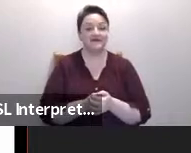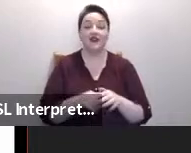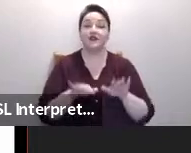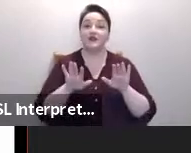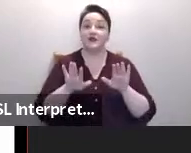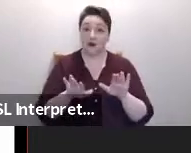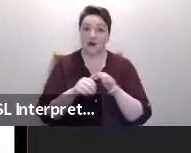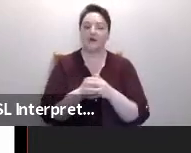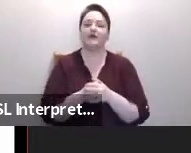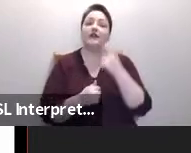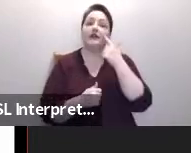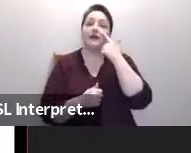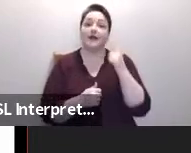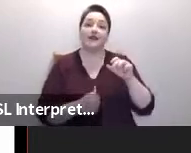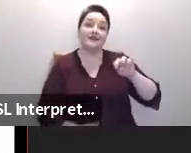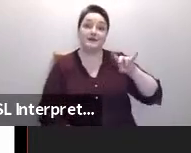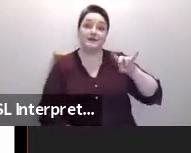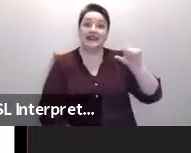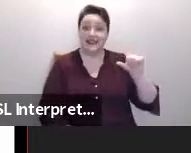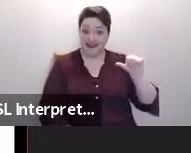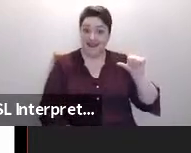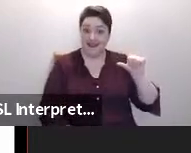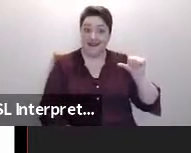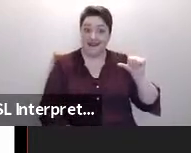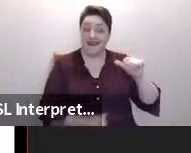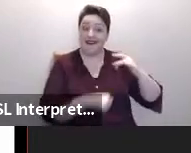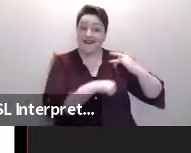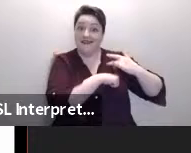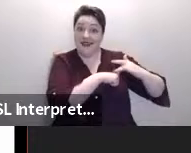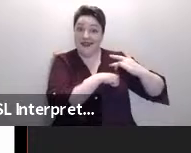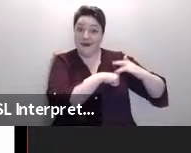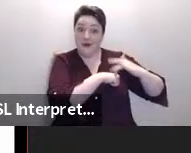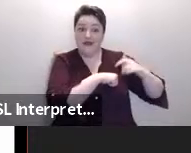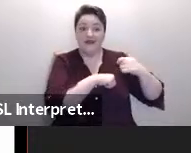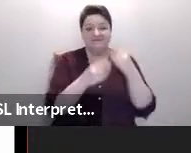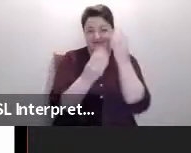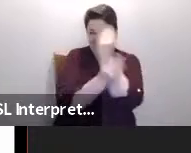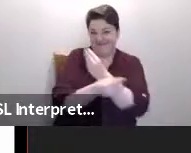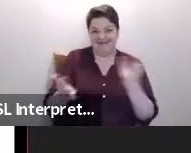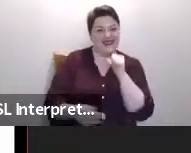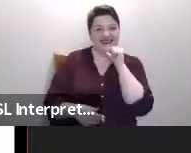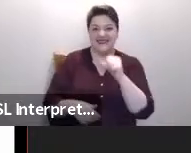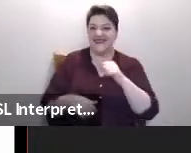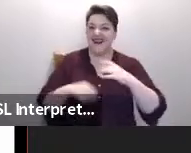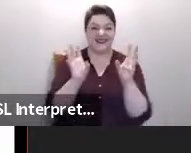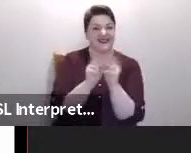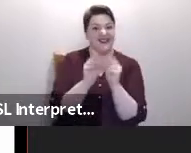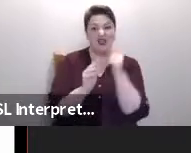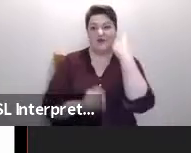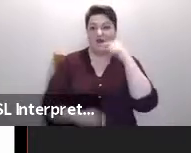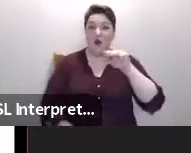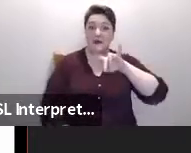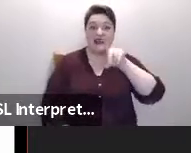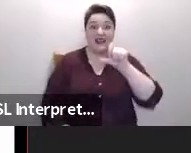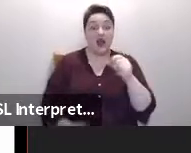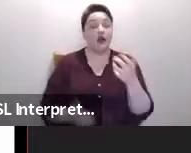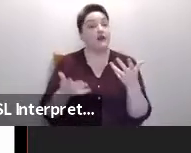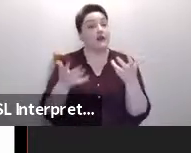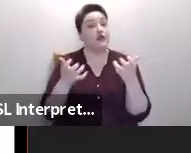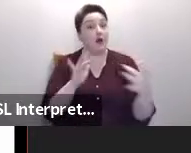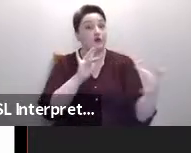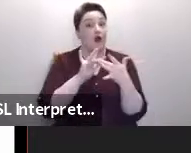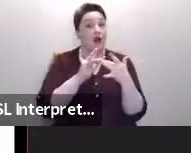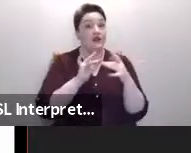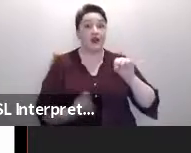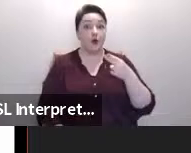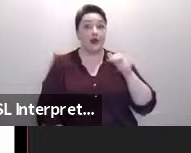So this is for the media, just to say that this is not a session for the media. If the media would like to contact the